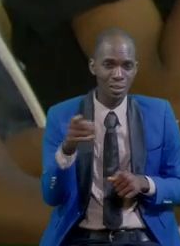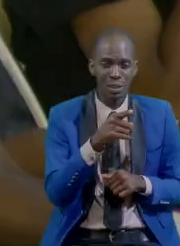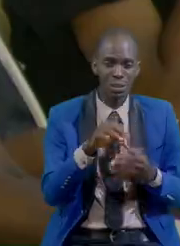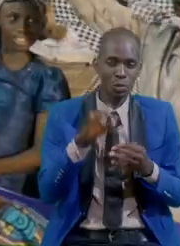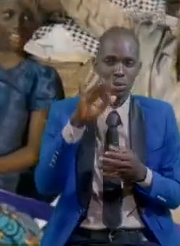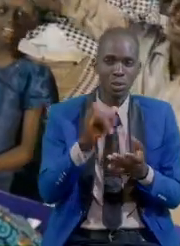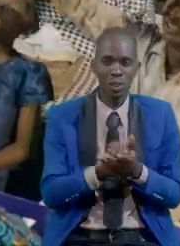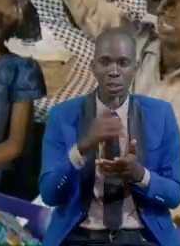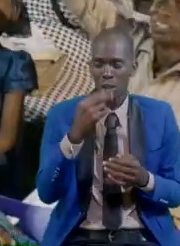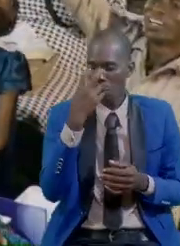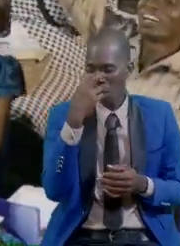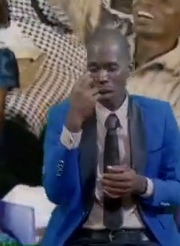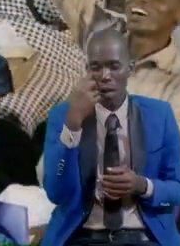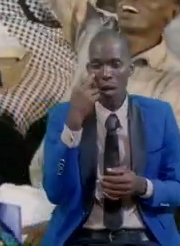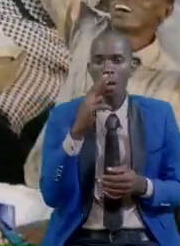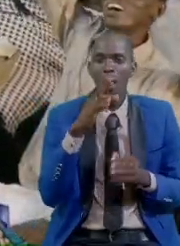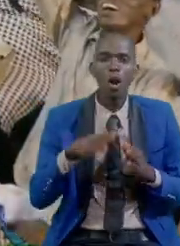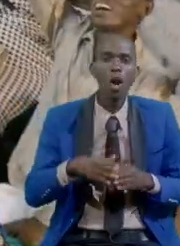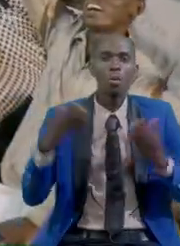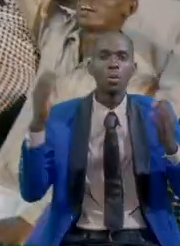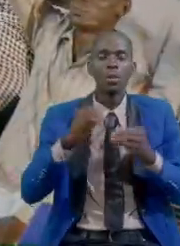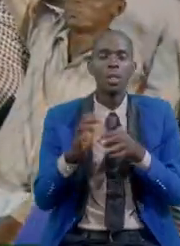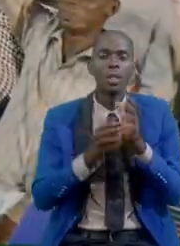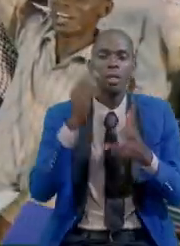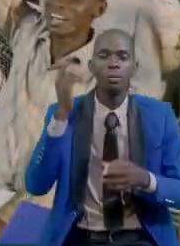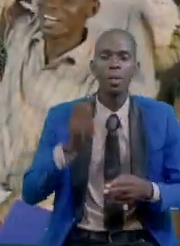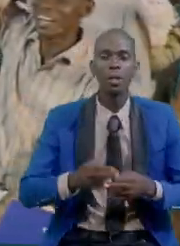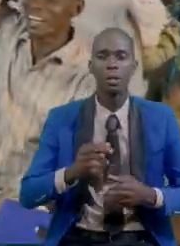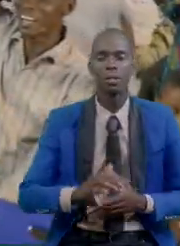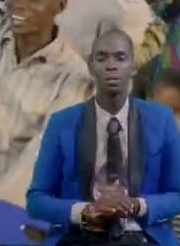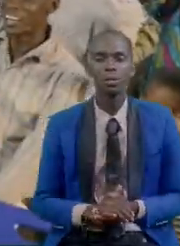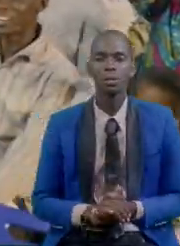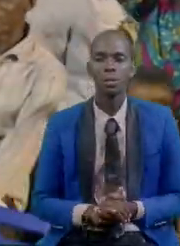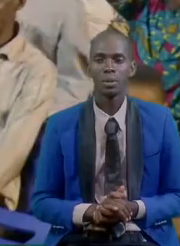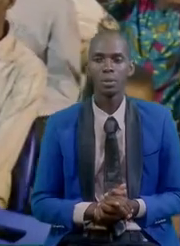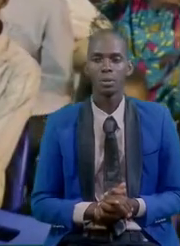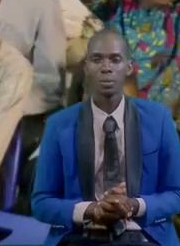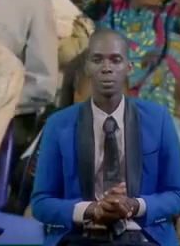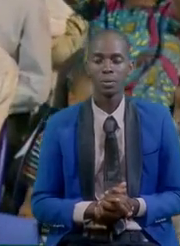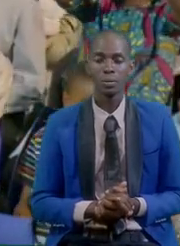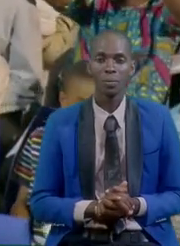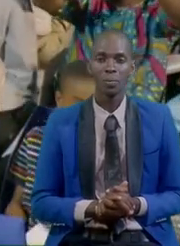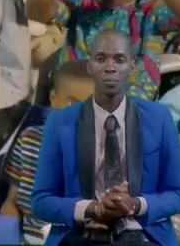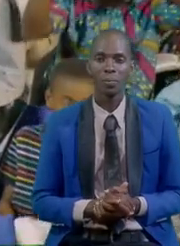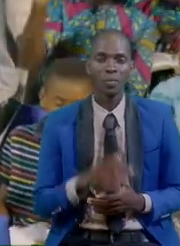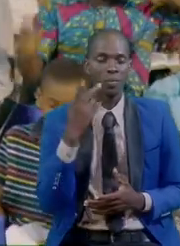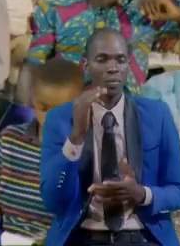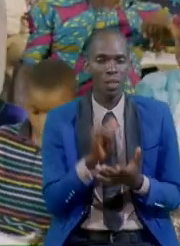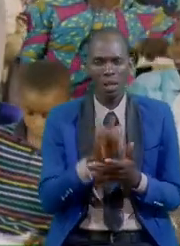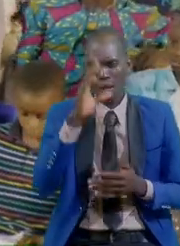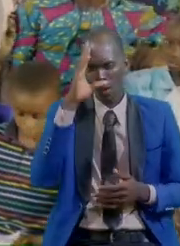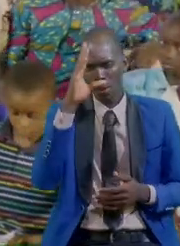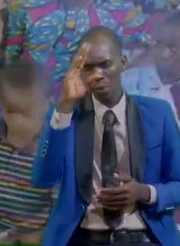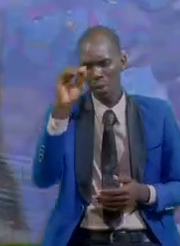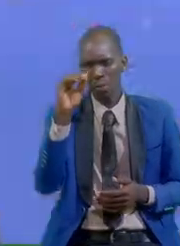are open in Jesus' name. I can see it. Look at that man. Look at that.